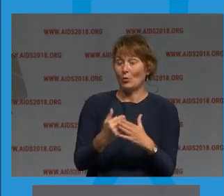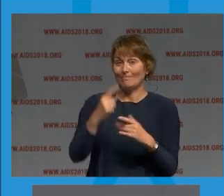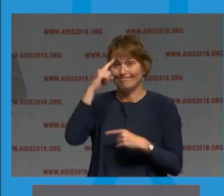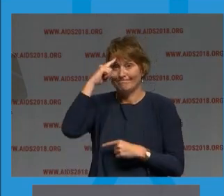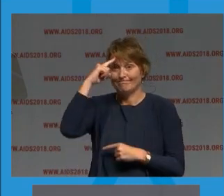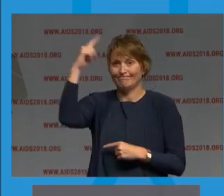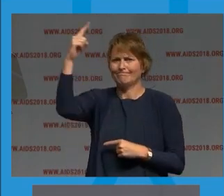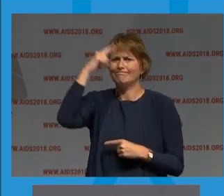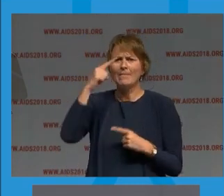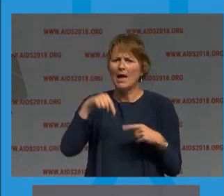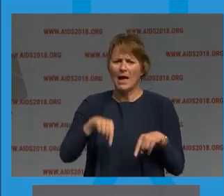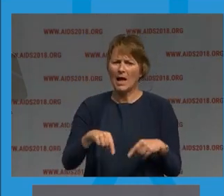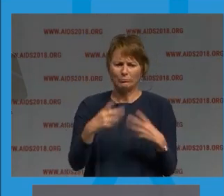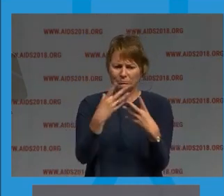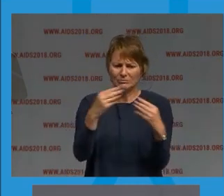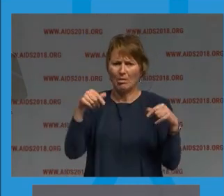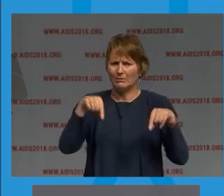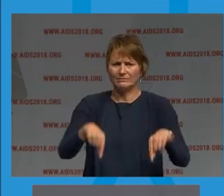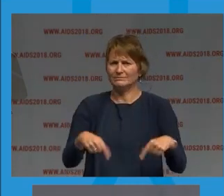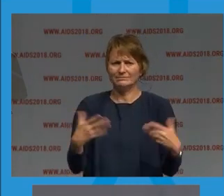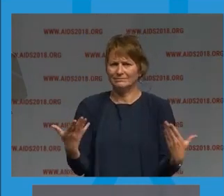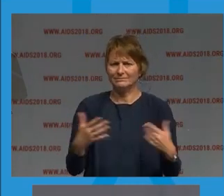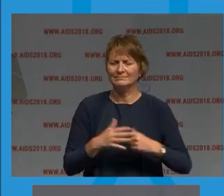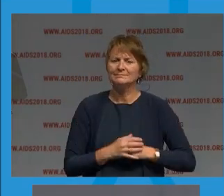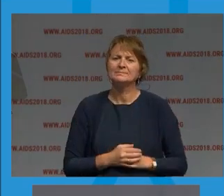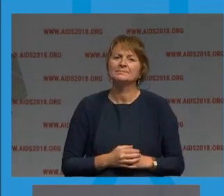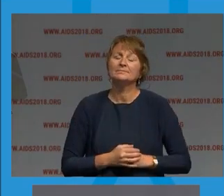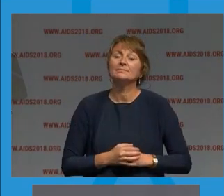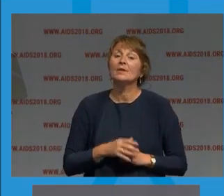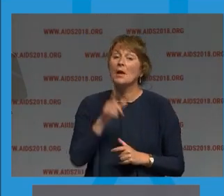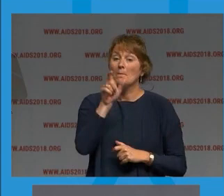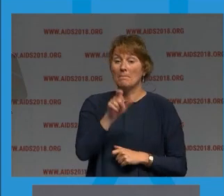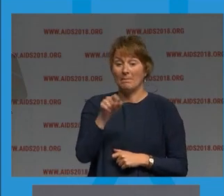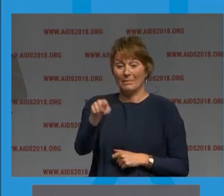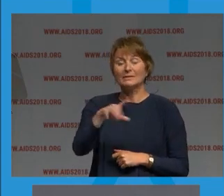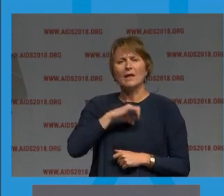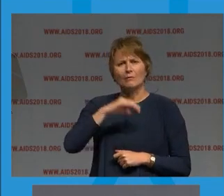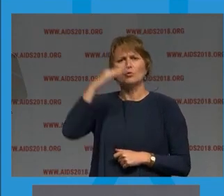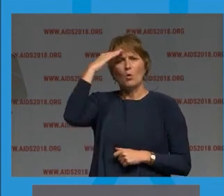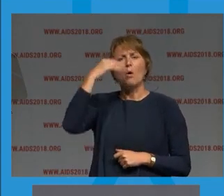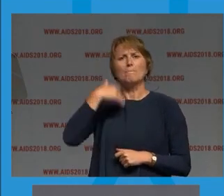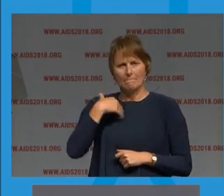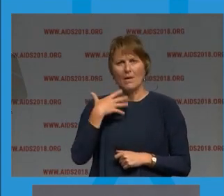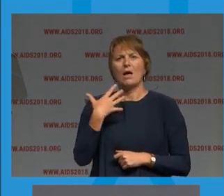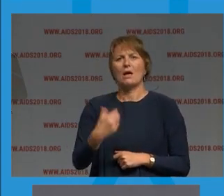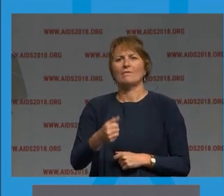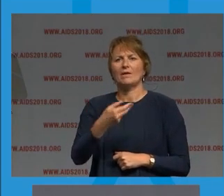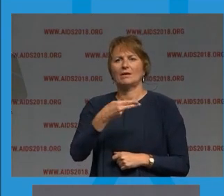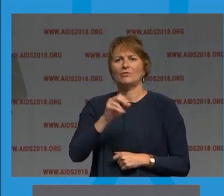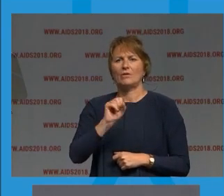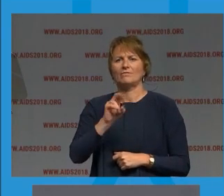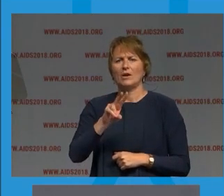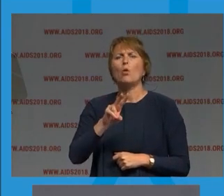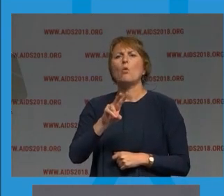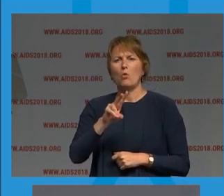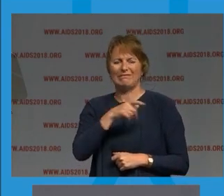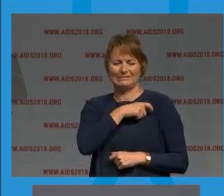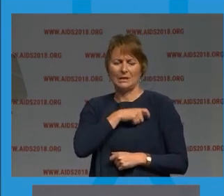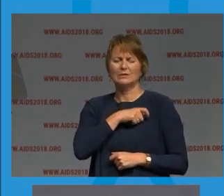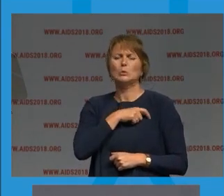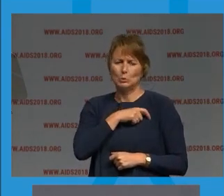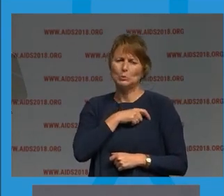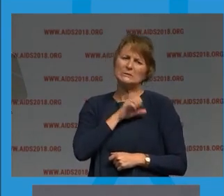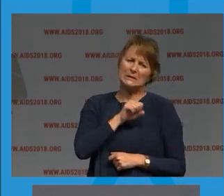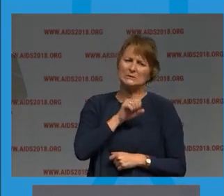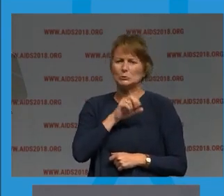continuum. Making sure people know their HIV status is the first step in the cascade. An